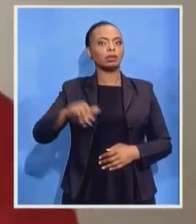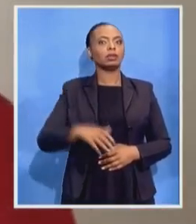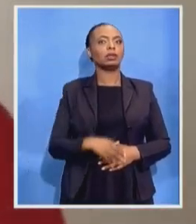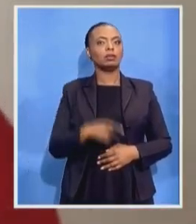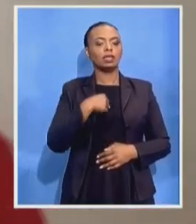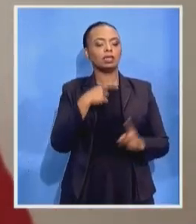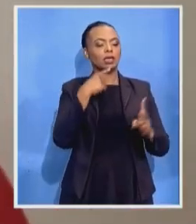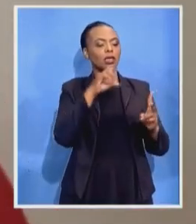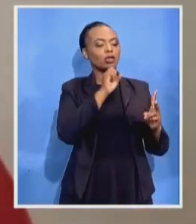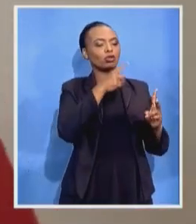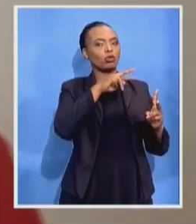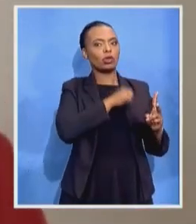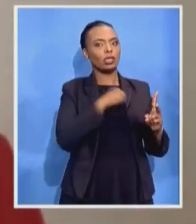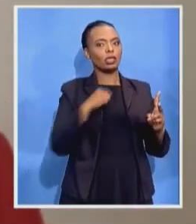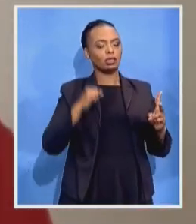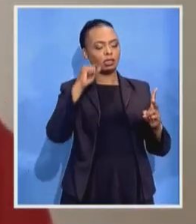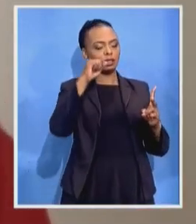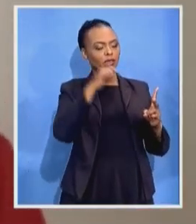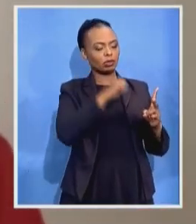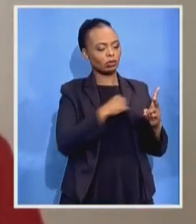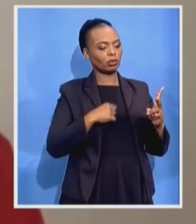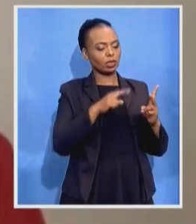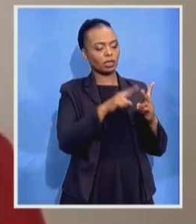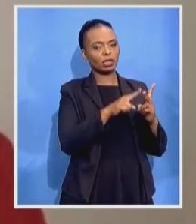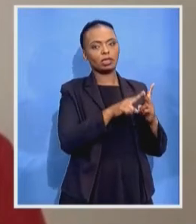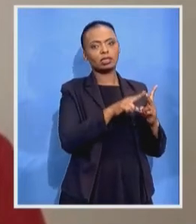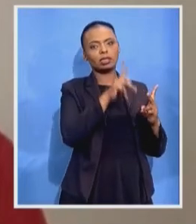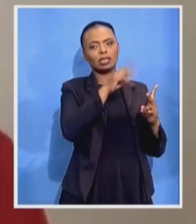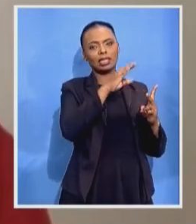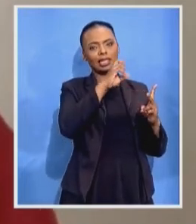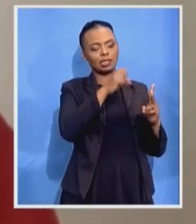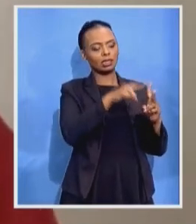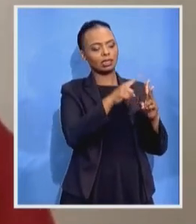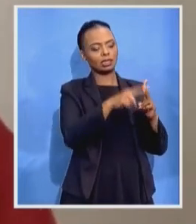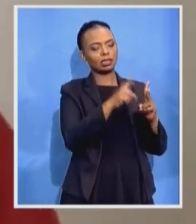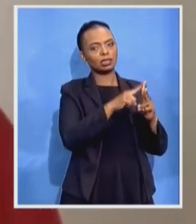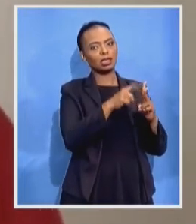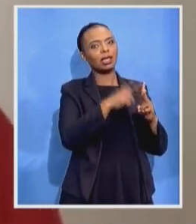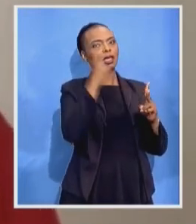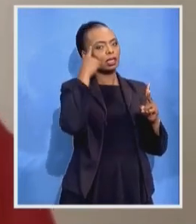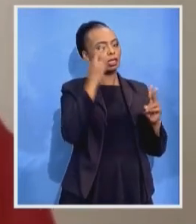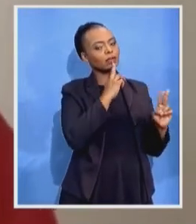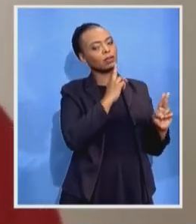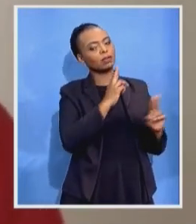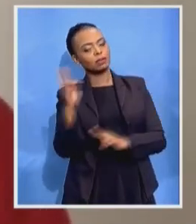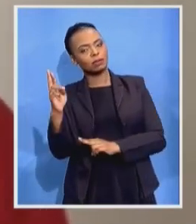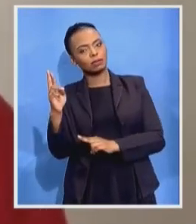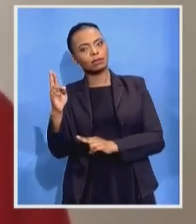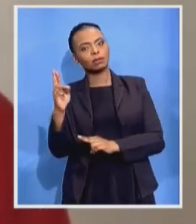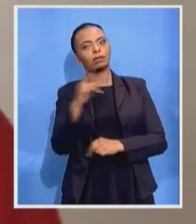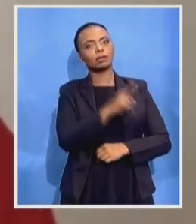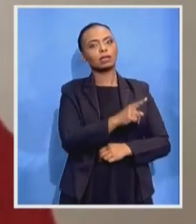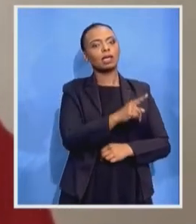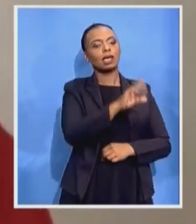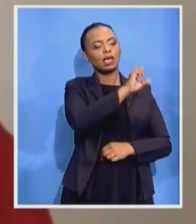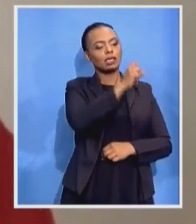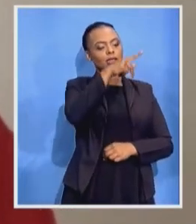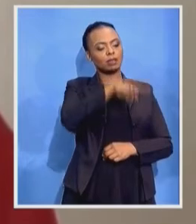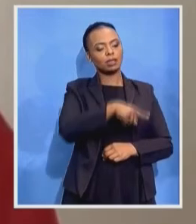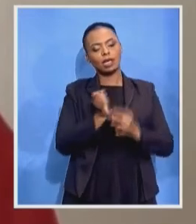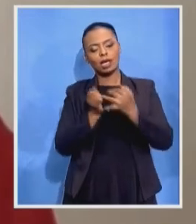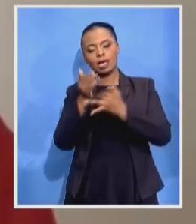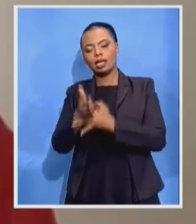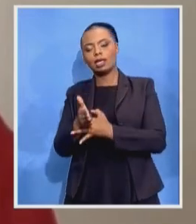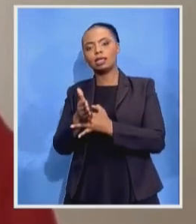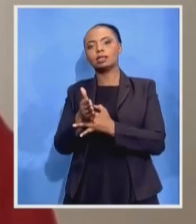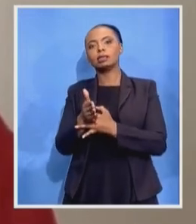one, to perhaps come in on the SACP's interaction with our allies on the vaccine. All I can say in this regard is